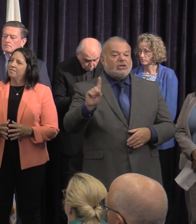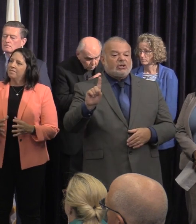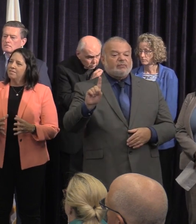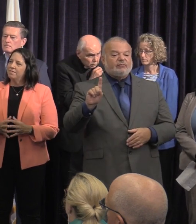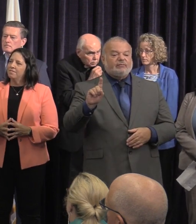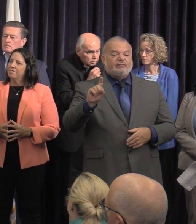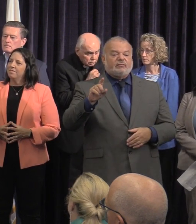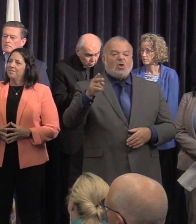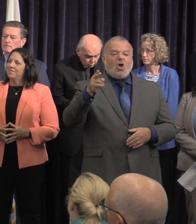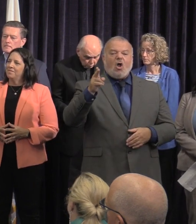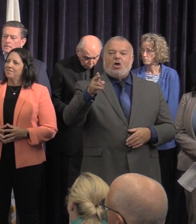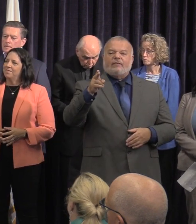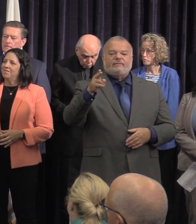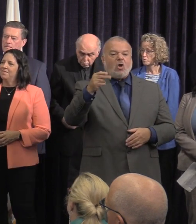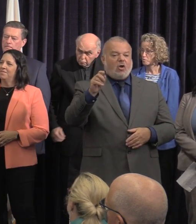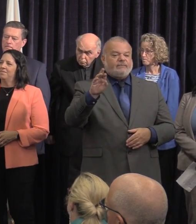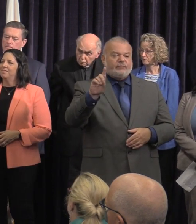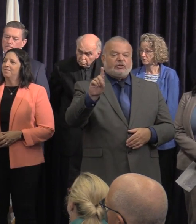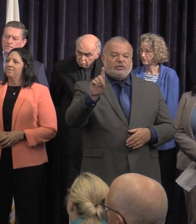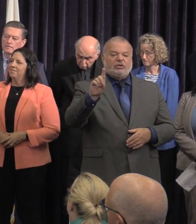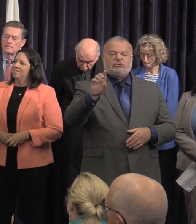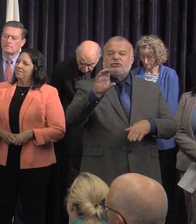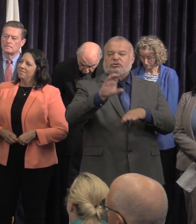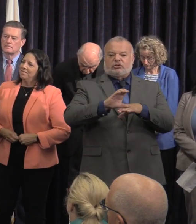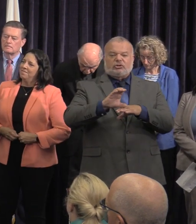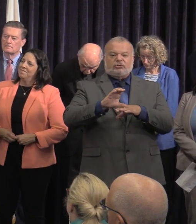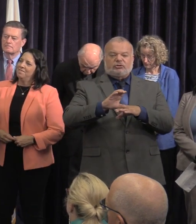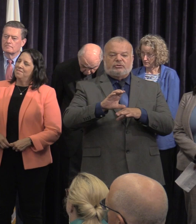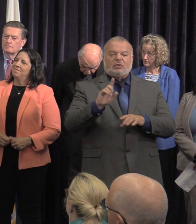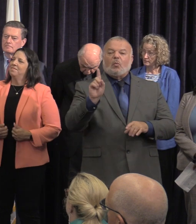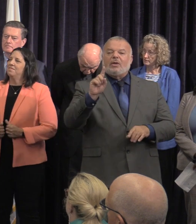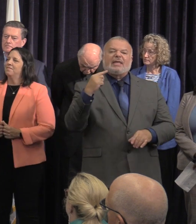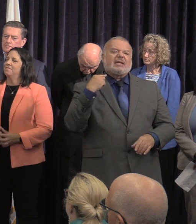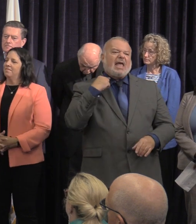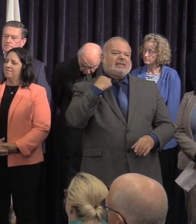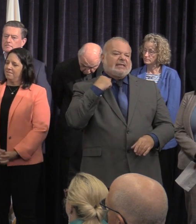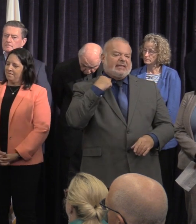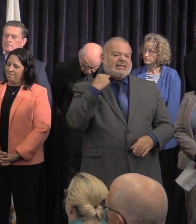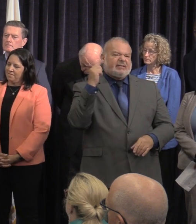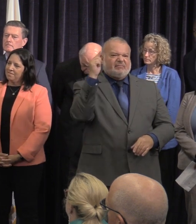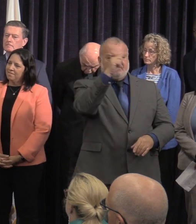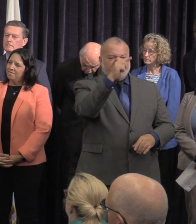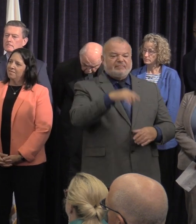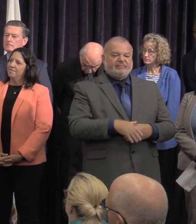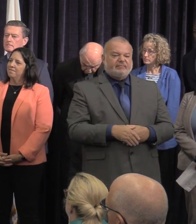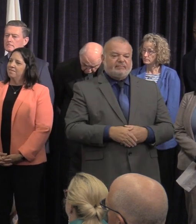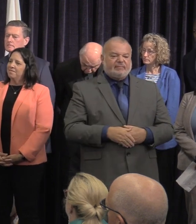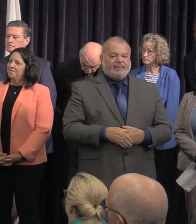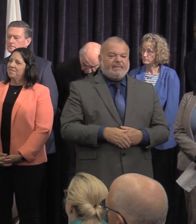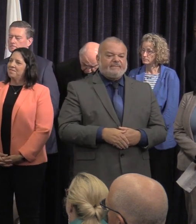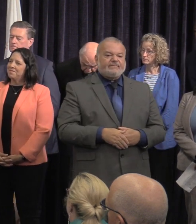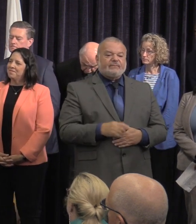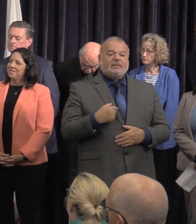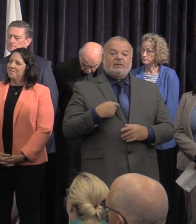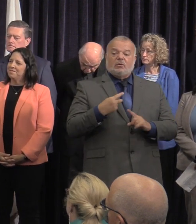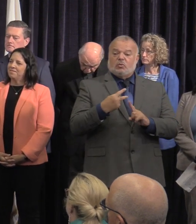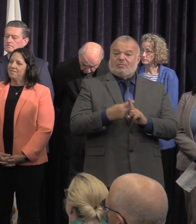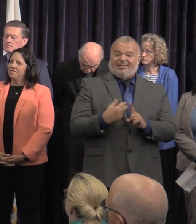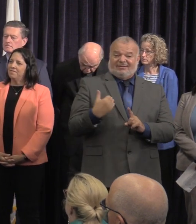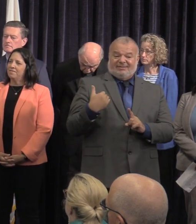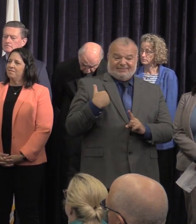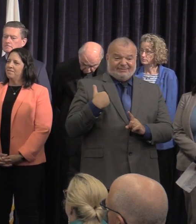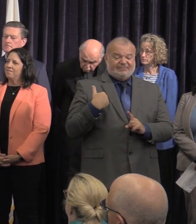Natick. And 2 months ago, I preached a sermon to my congregation about how can we be more welcoming. We had